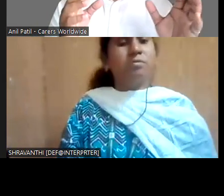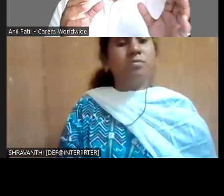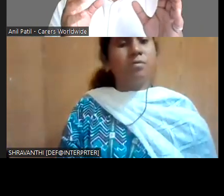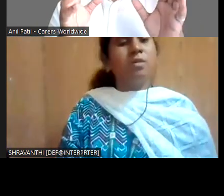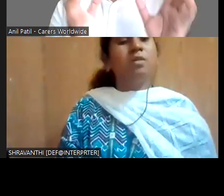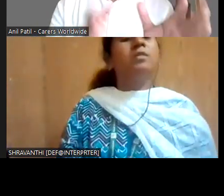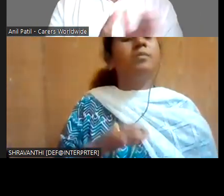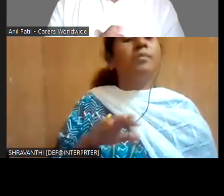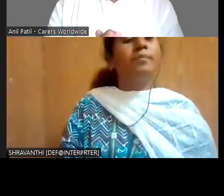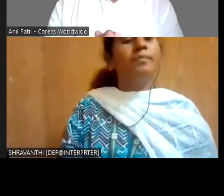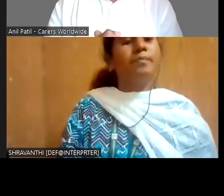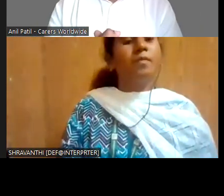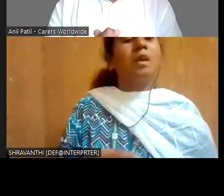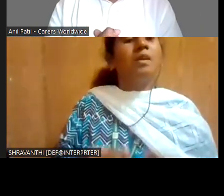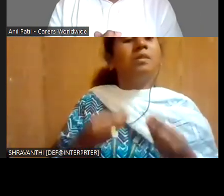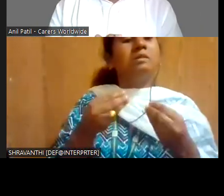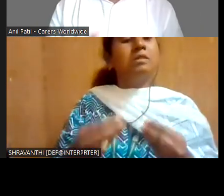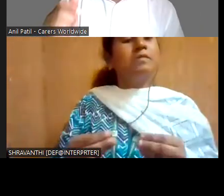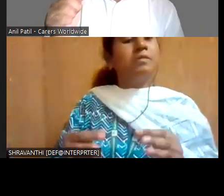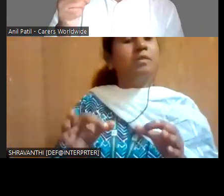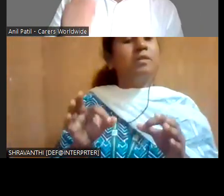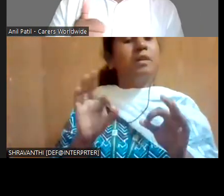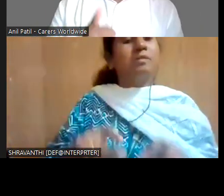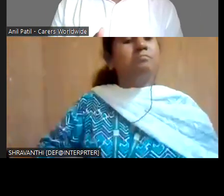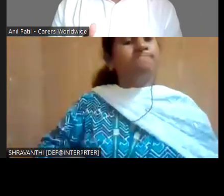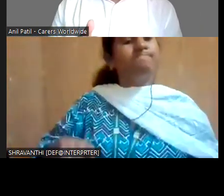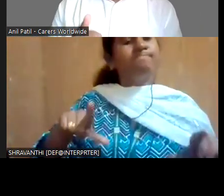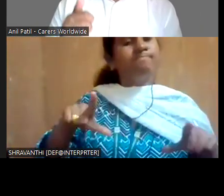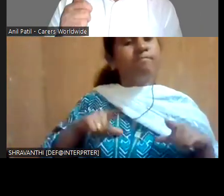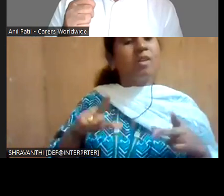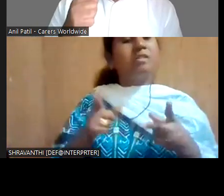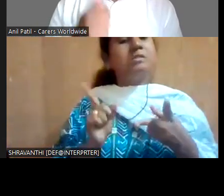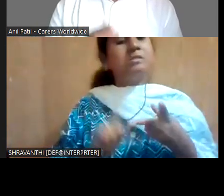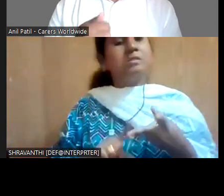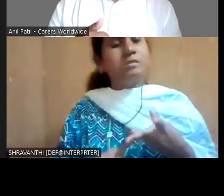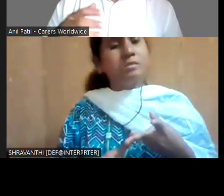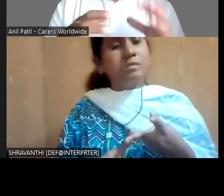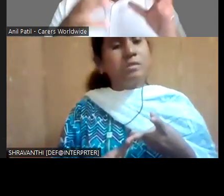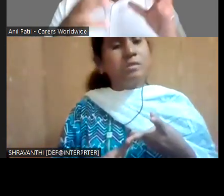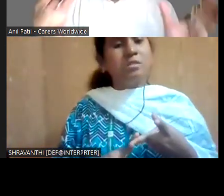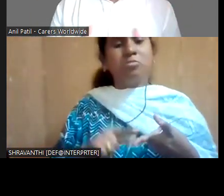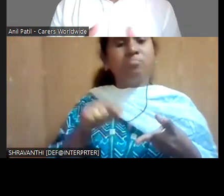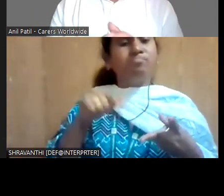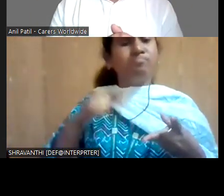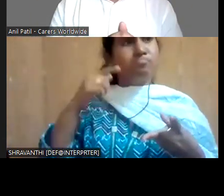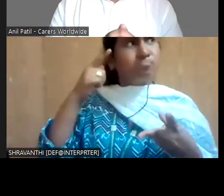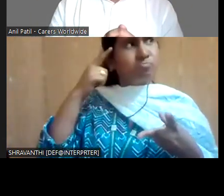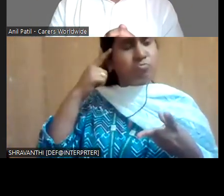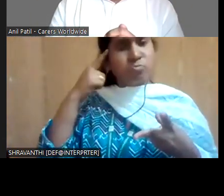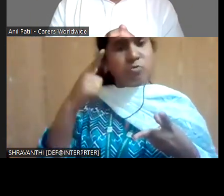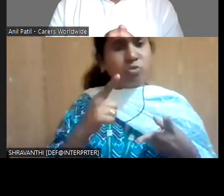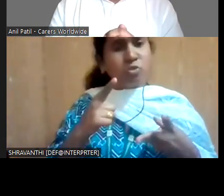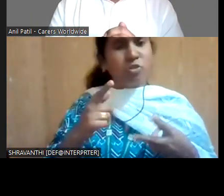and giving them a purpose in life. And the second is, it was really shocking when we done the survey